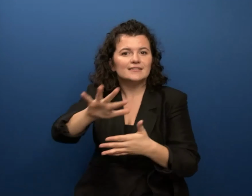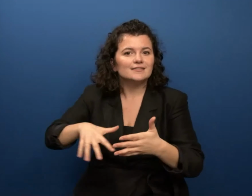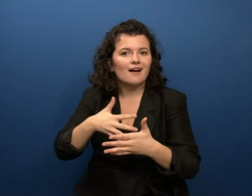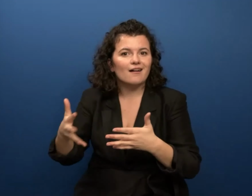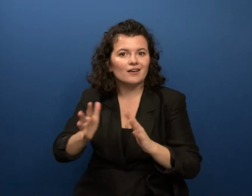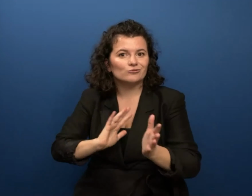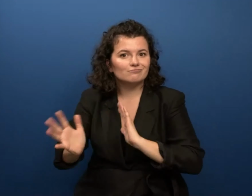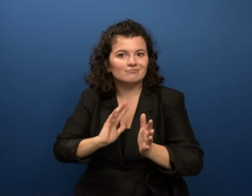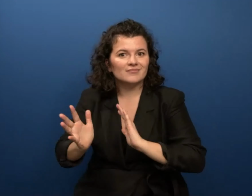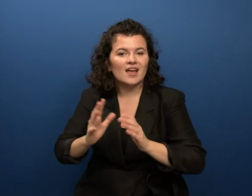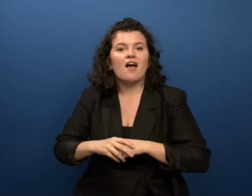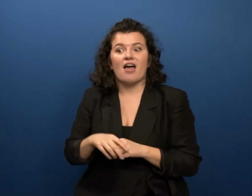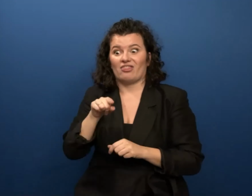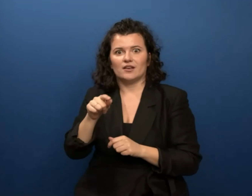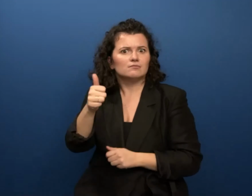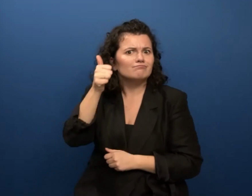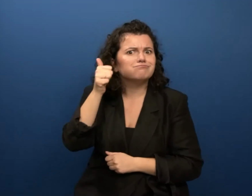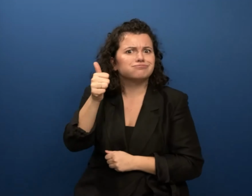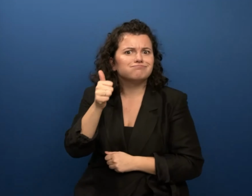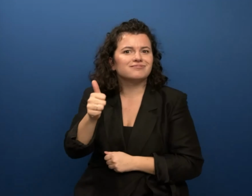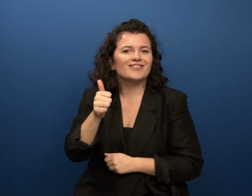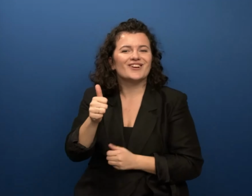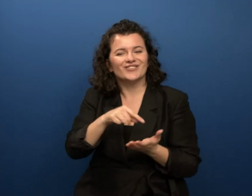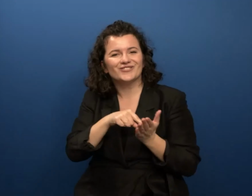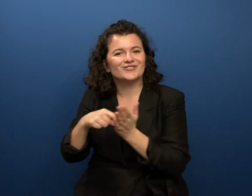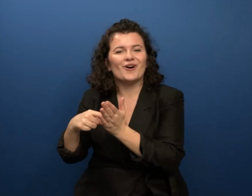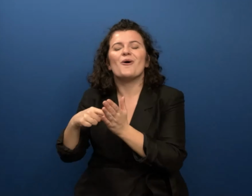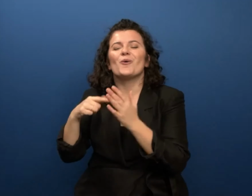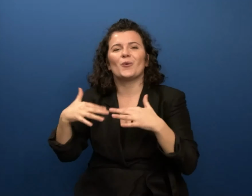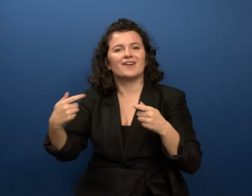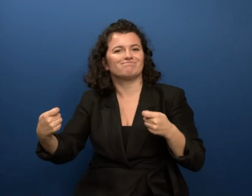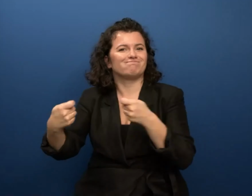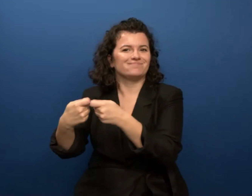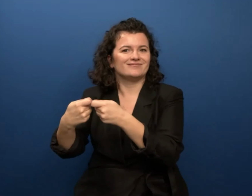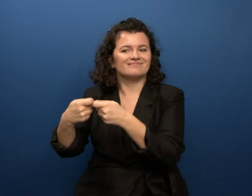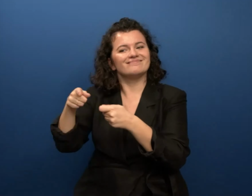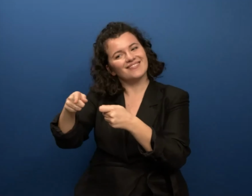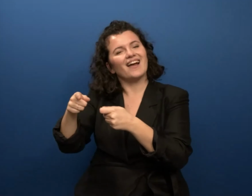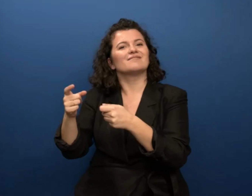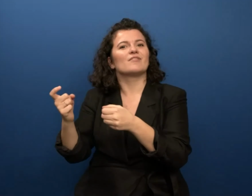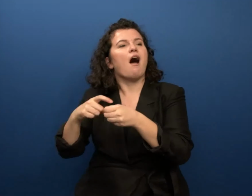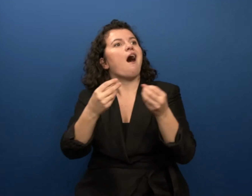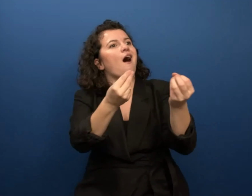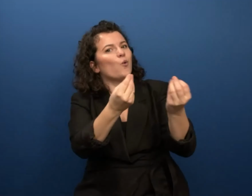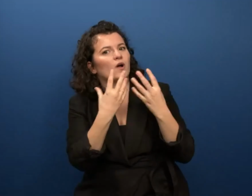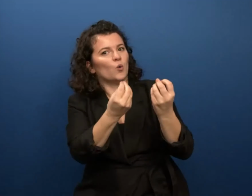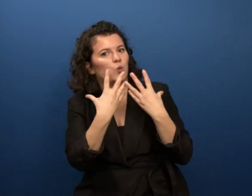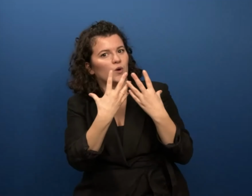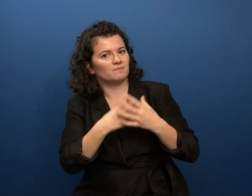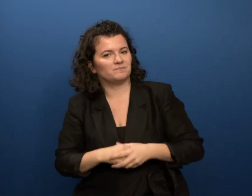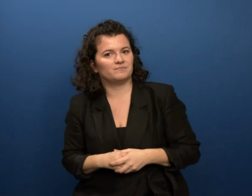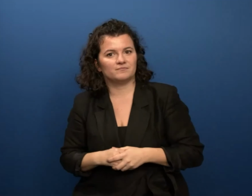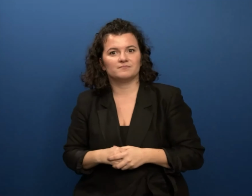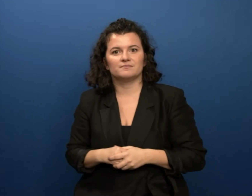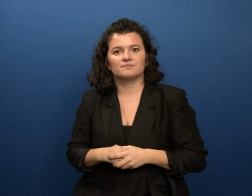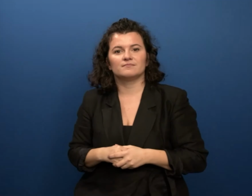fully participate. It has enabled them to participate in terms of if they got the required information, they will be able to participate and